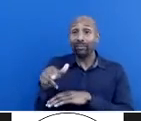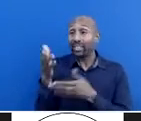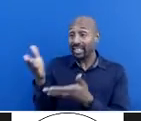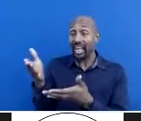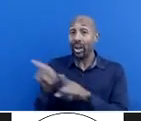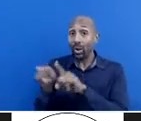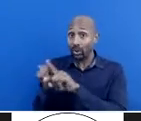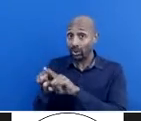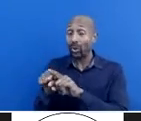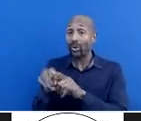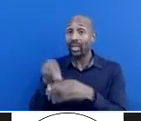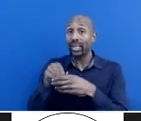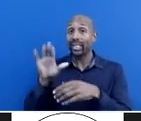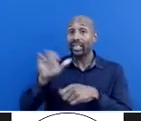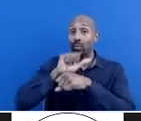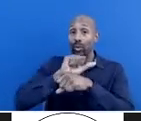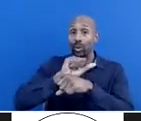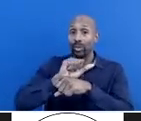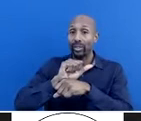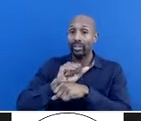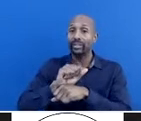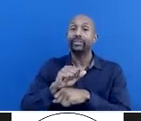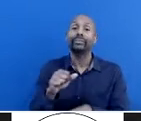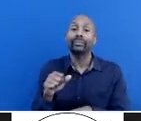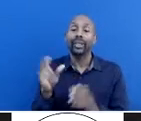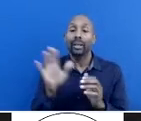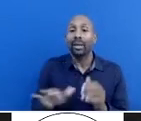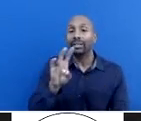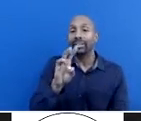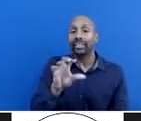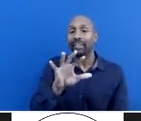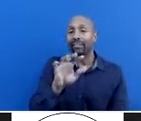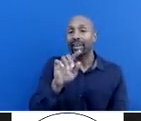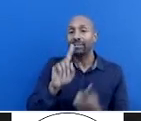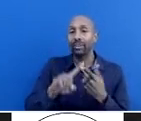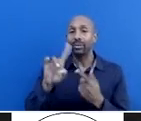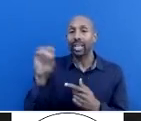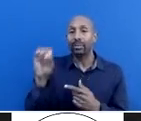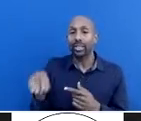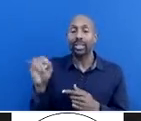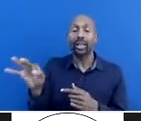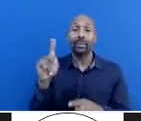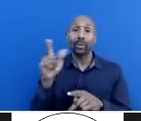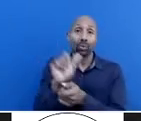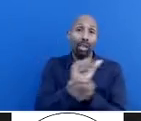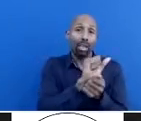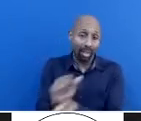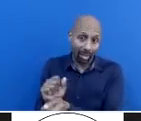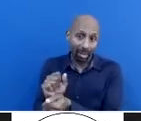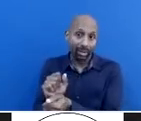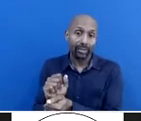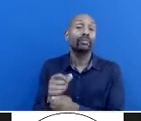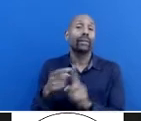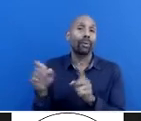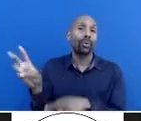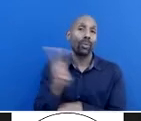the region of origin for roughly 75 to 80% of the enslaved people that were brought into bondage in the New World. So let's